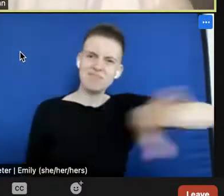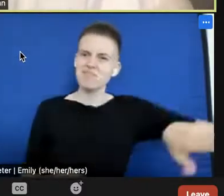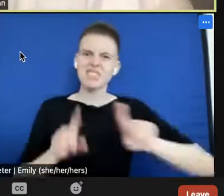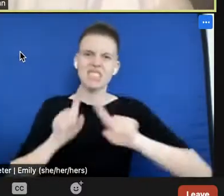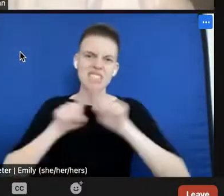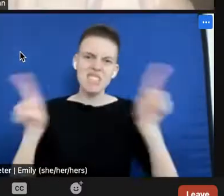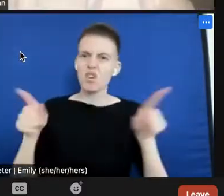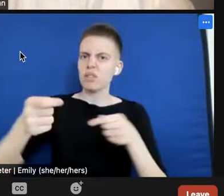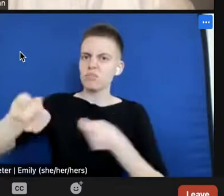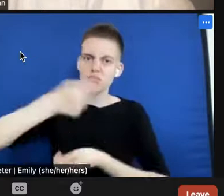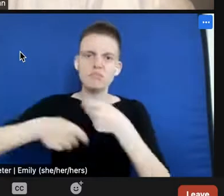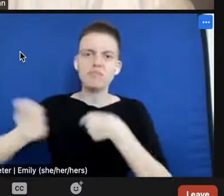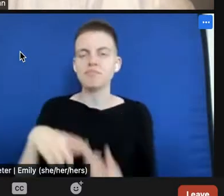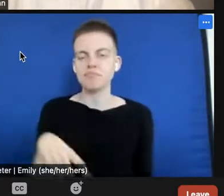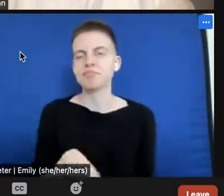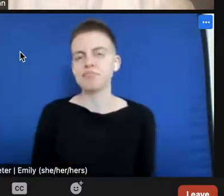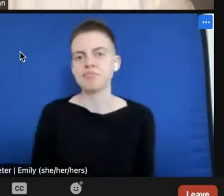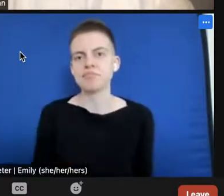It's just really different.